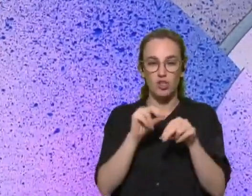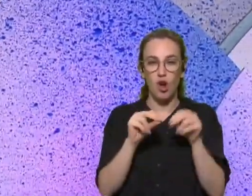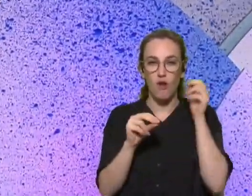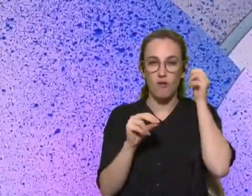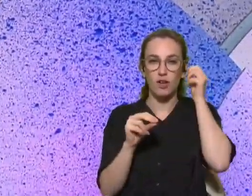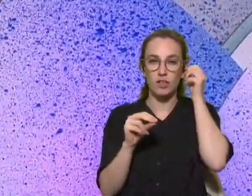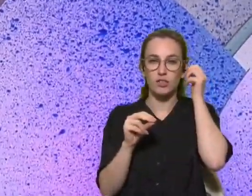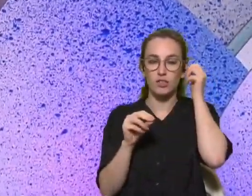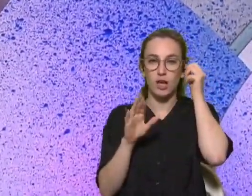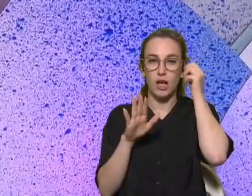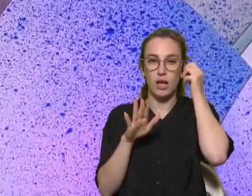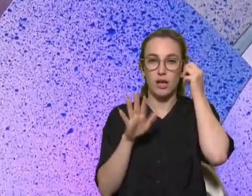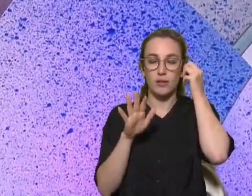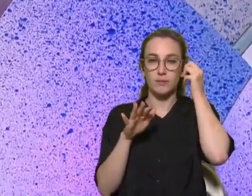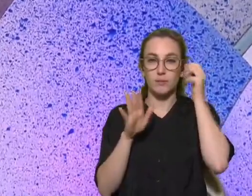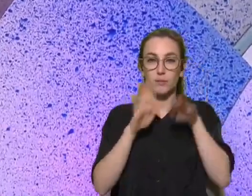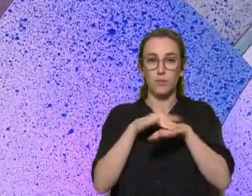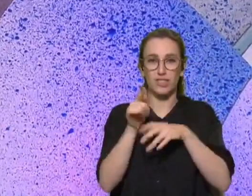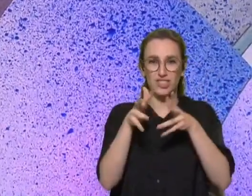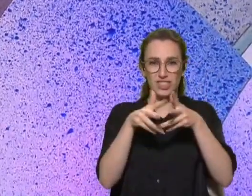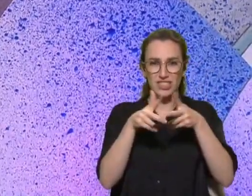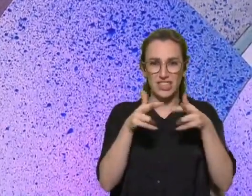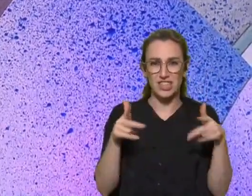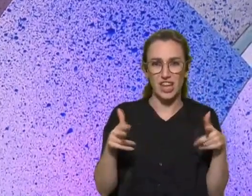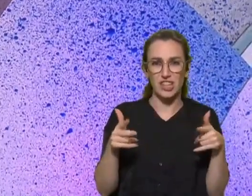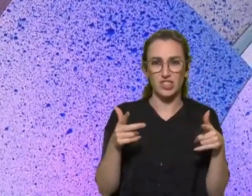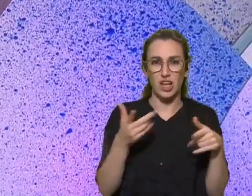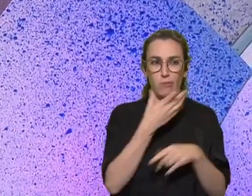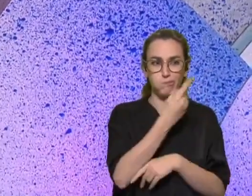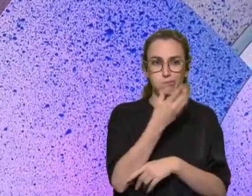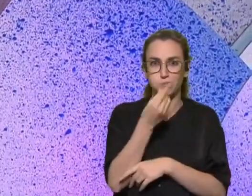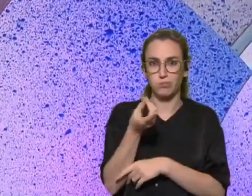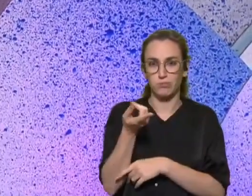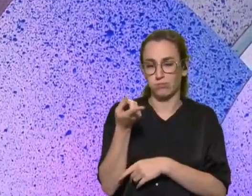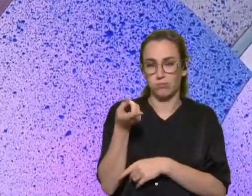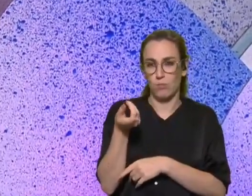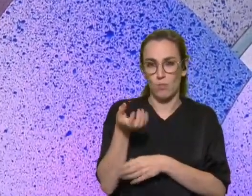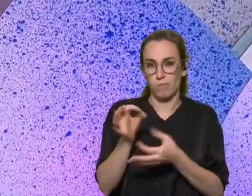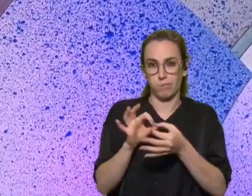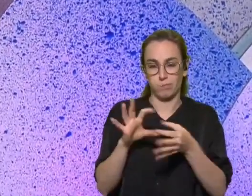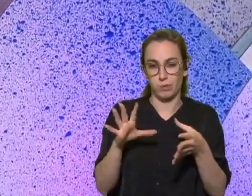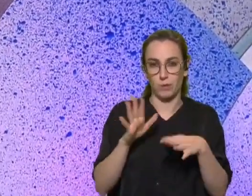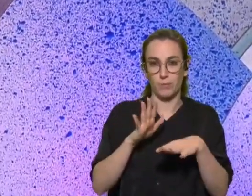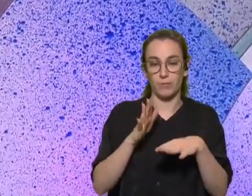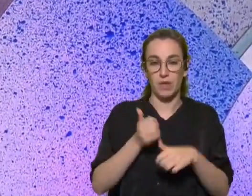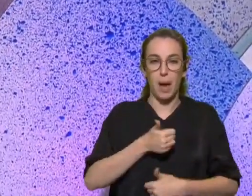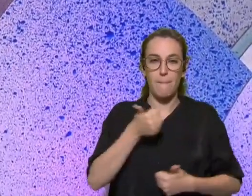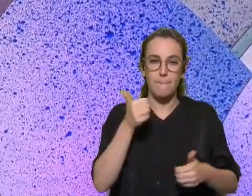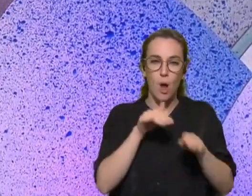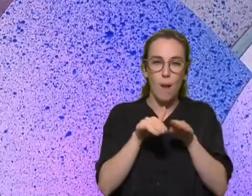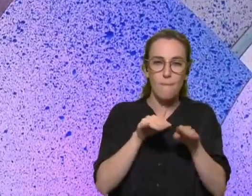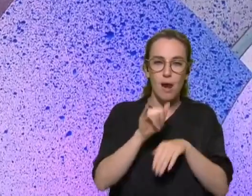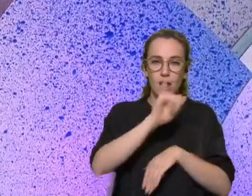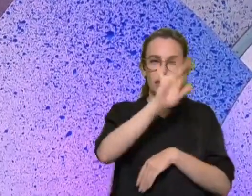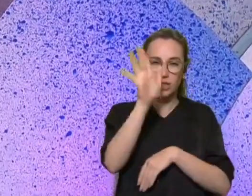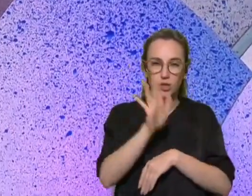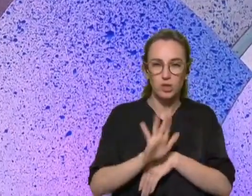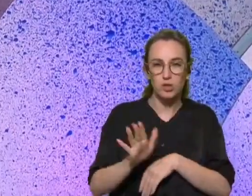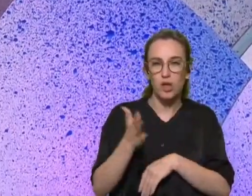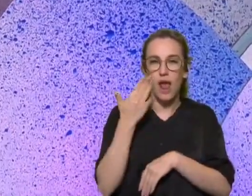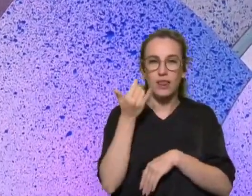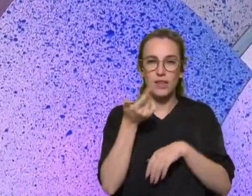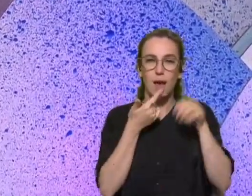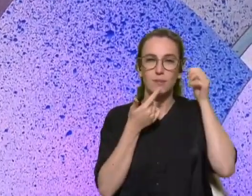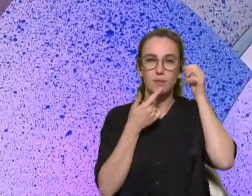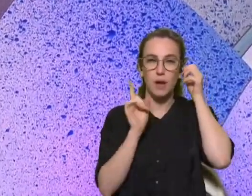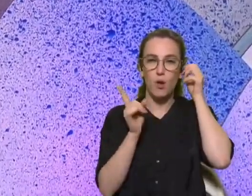Web3, very, very closely linked. So we integrated the best international practices